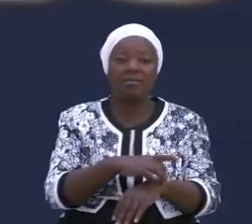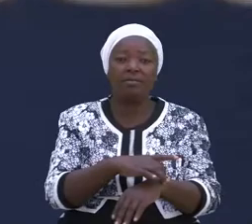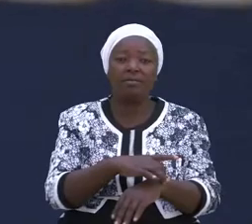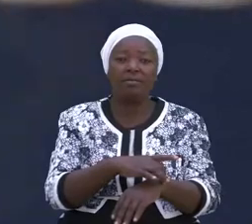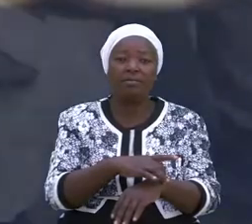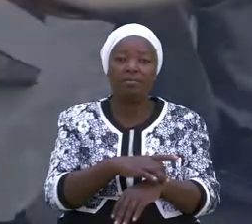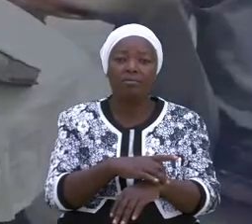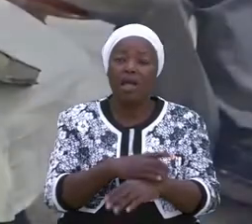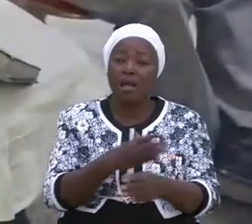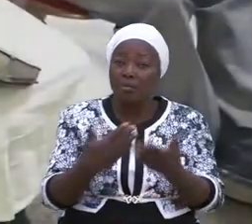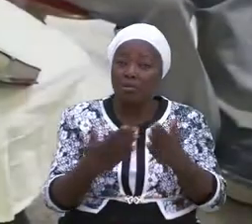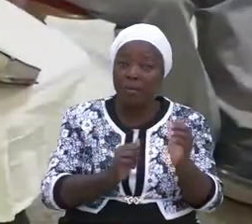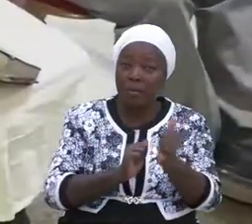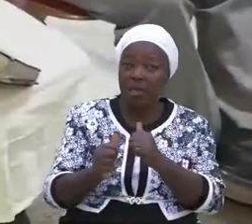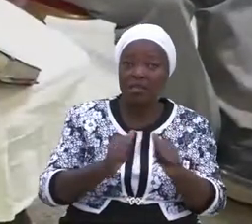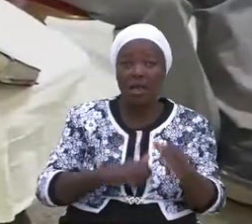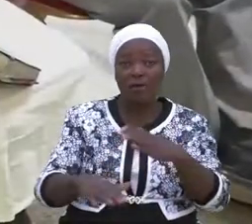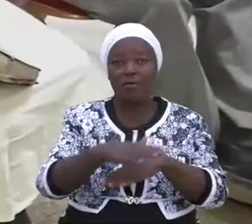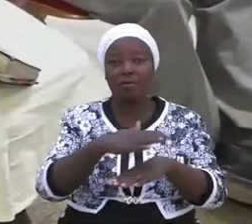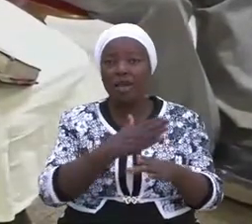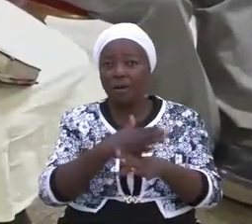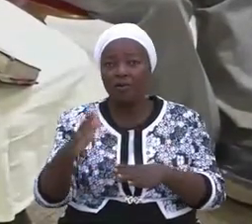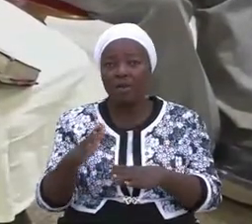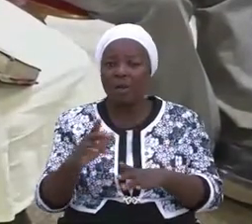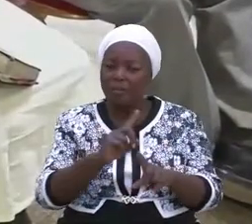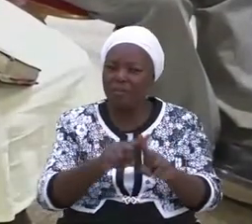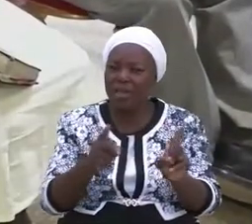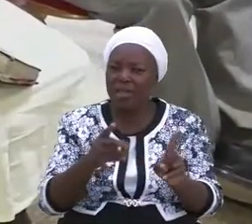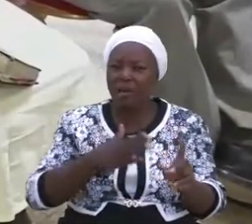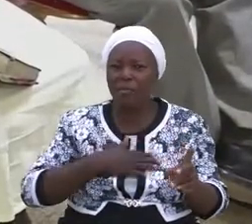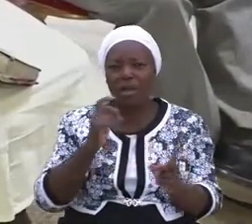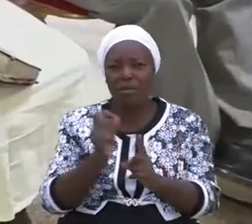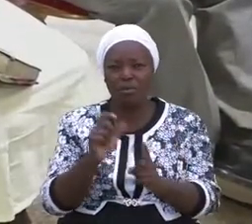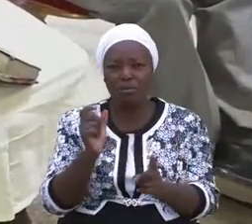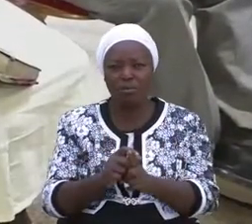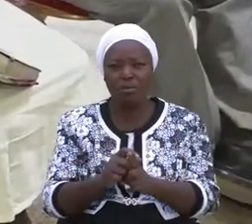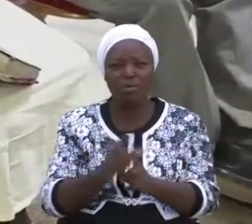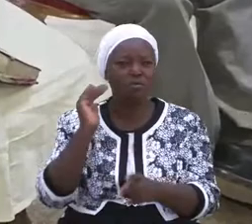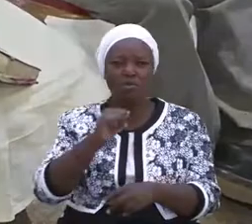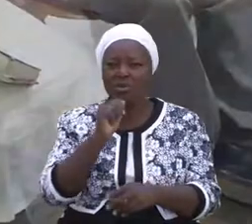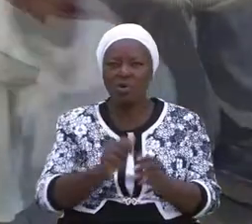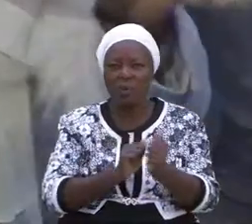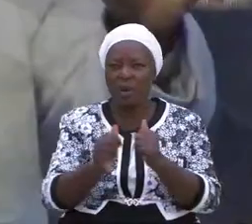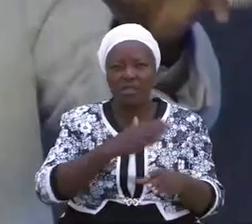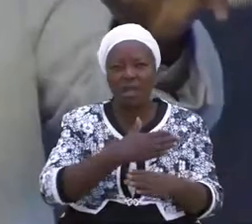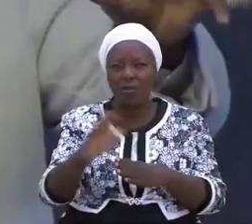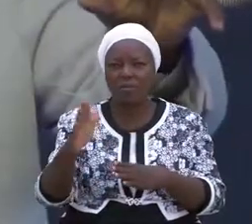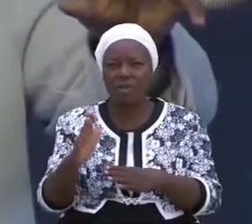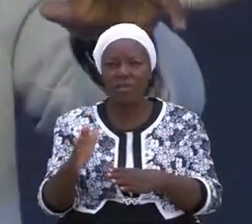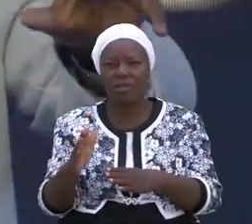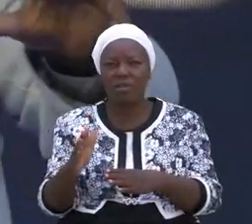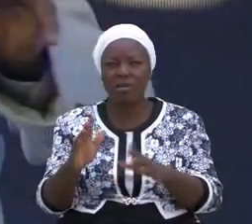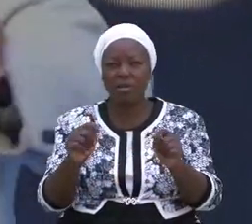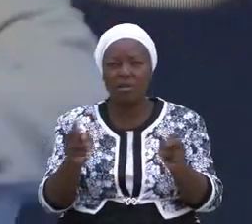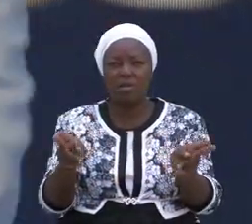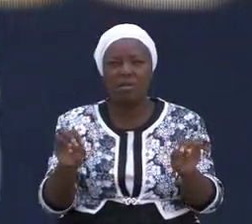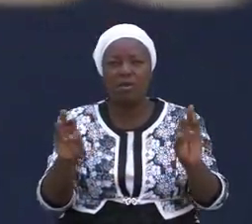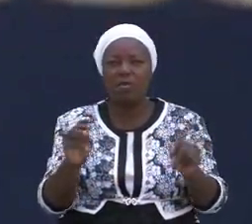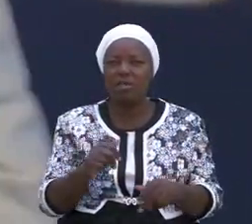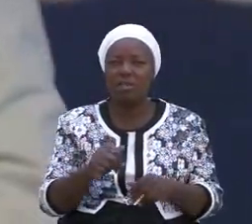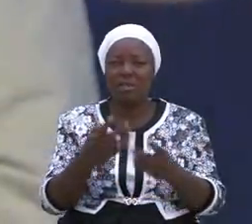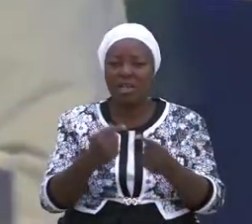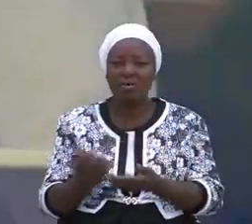may pass away, but my words will not pass away. Thomas relegated